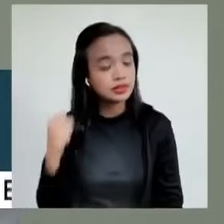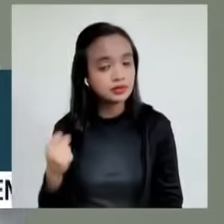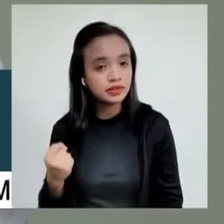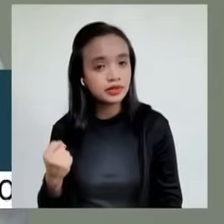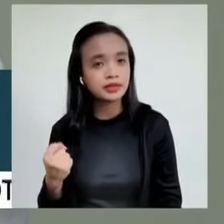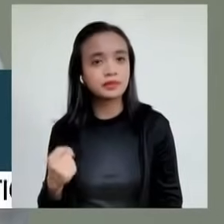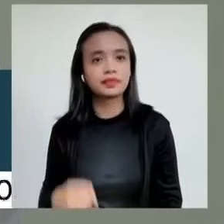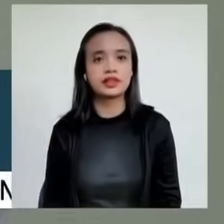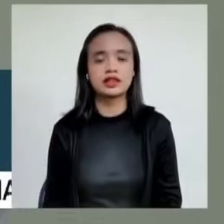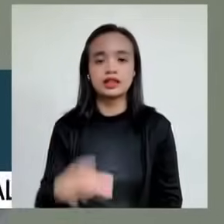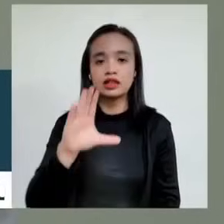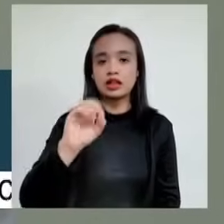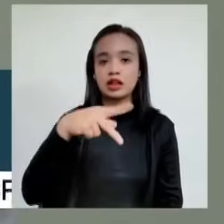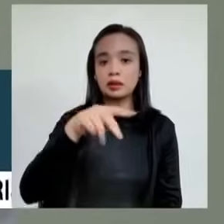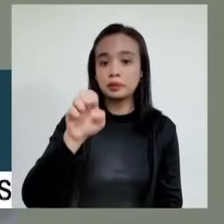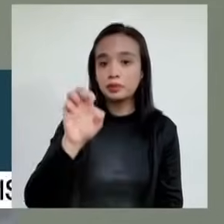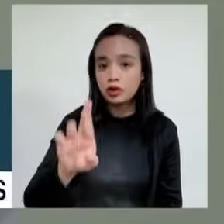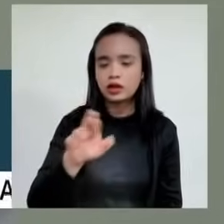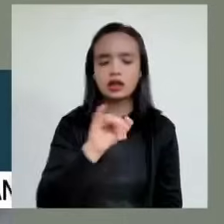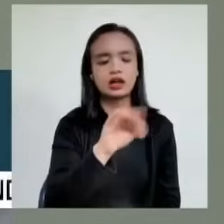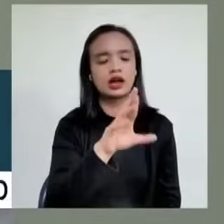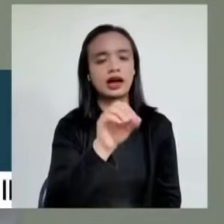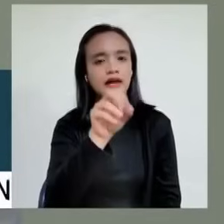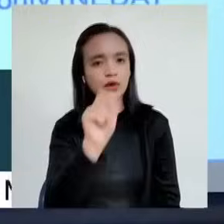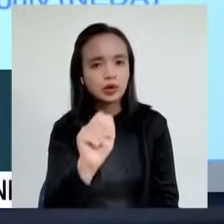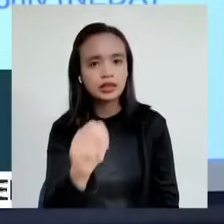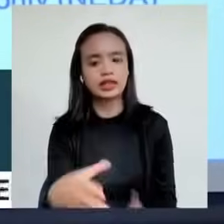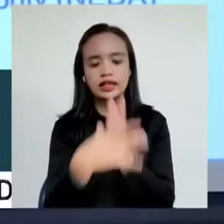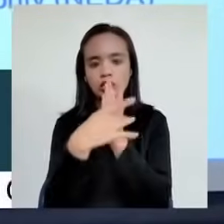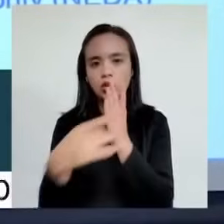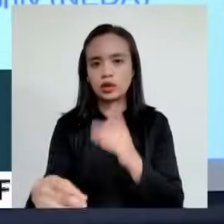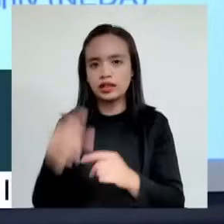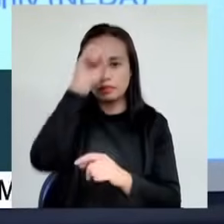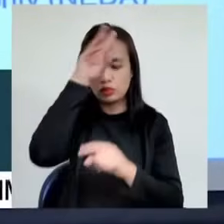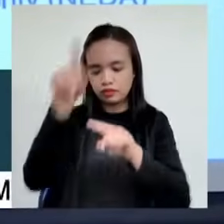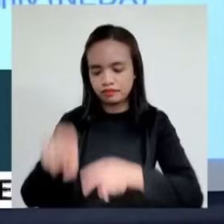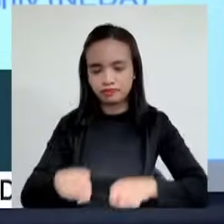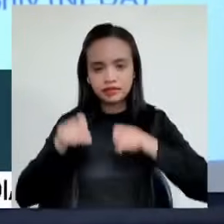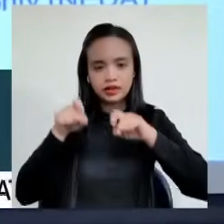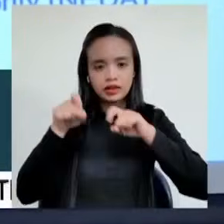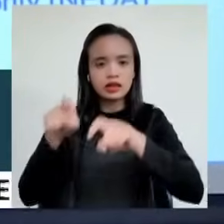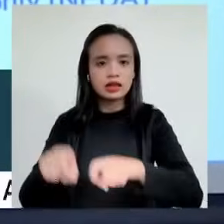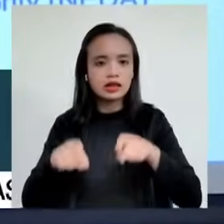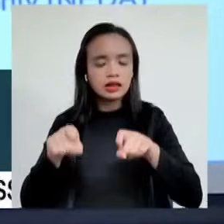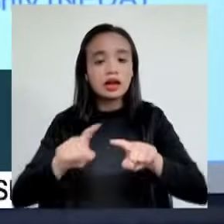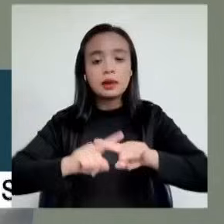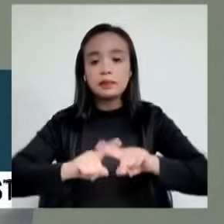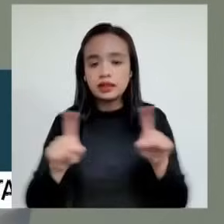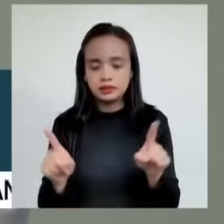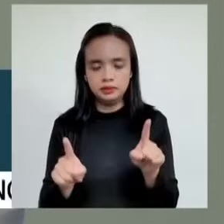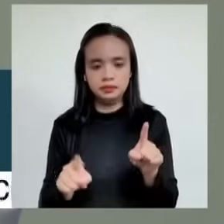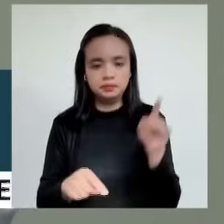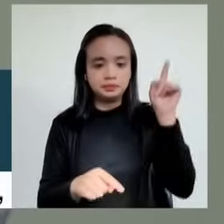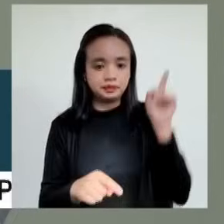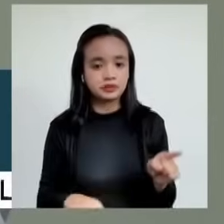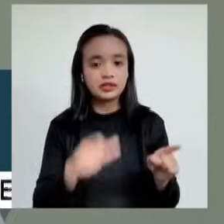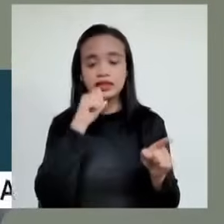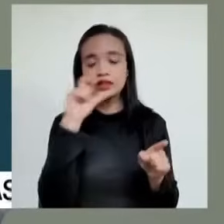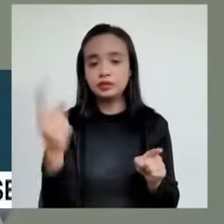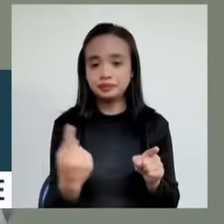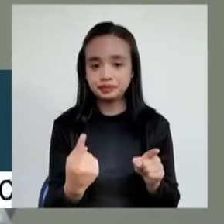copper, iron ore, and oil mining. But this implies not just extracting